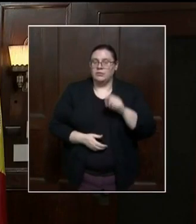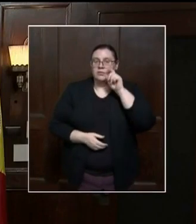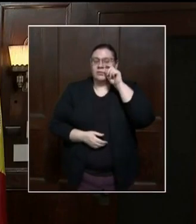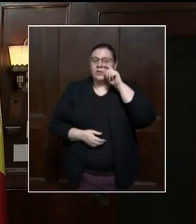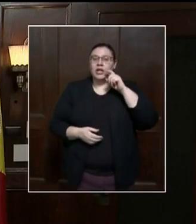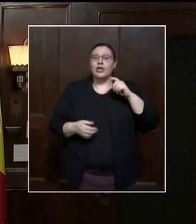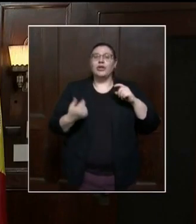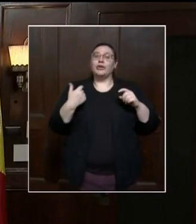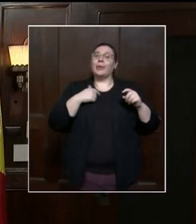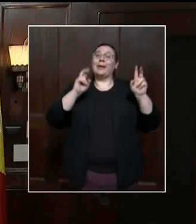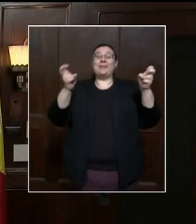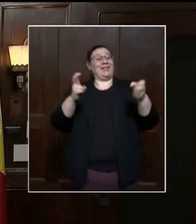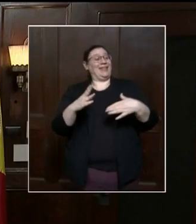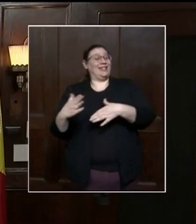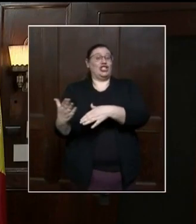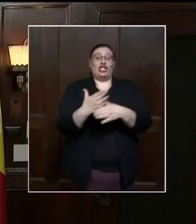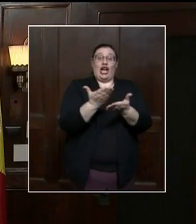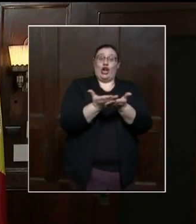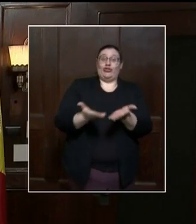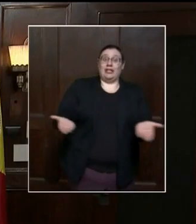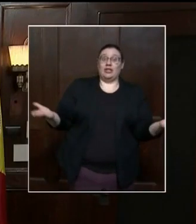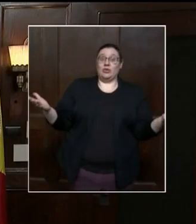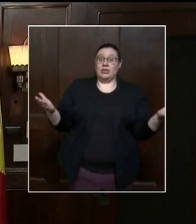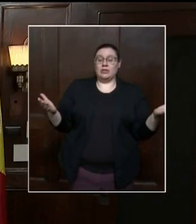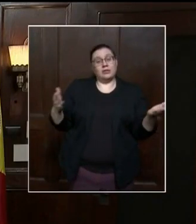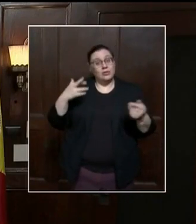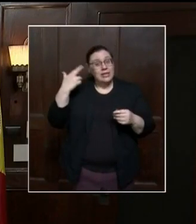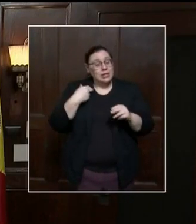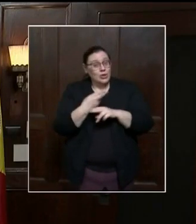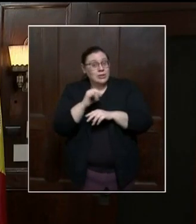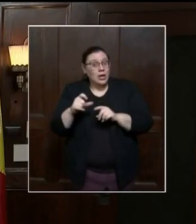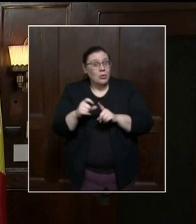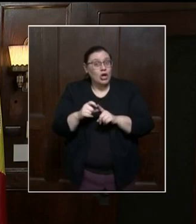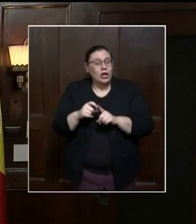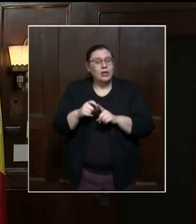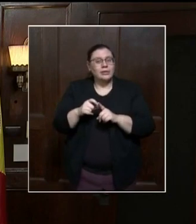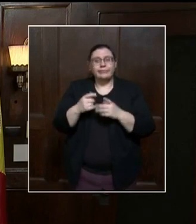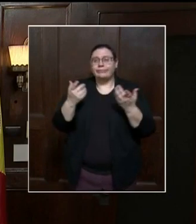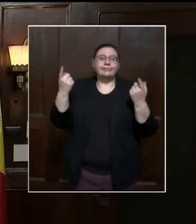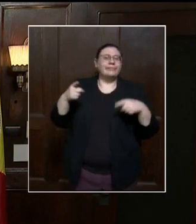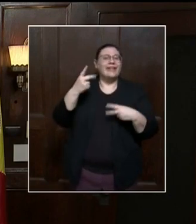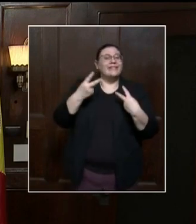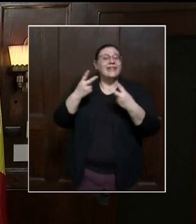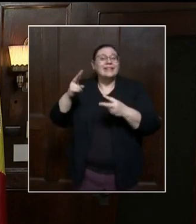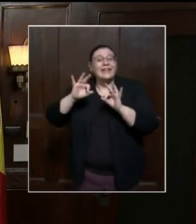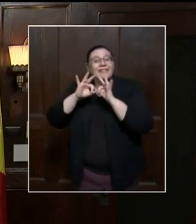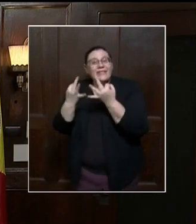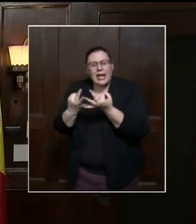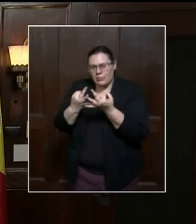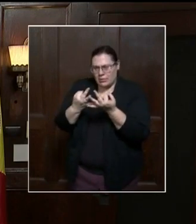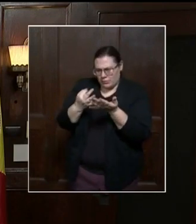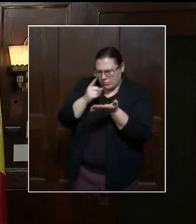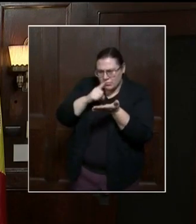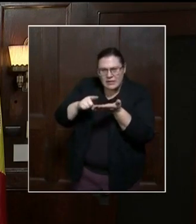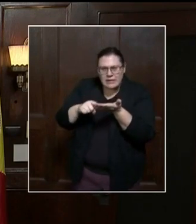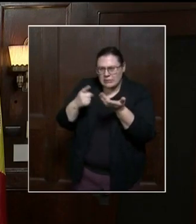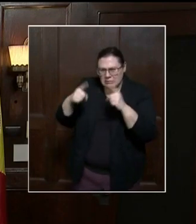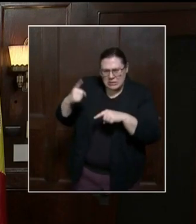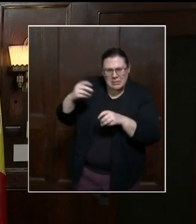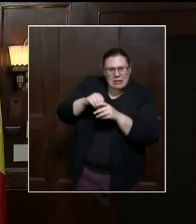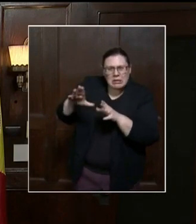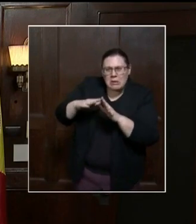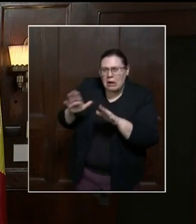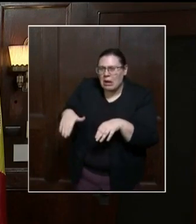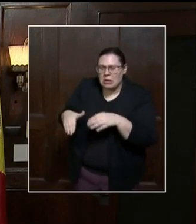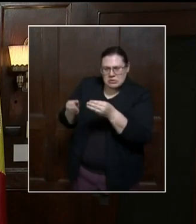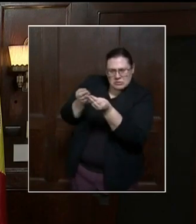going to share resources, it's so that that family that you visited to help investigate a crime and solve